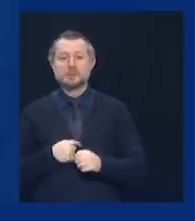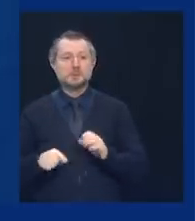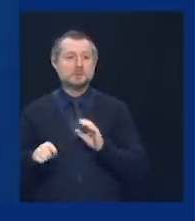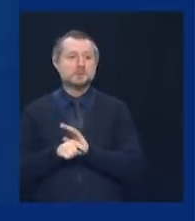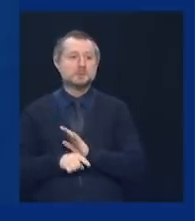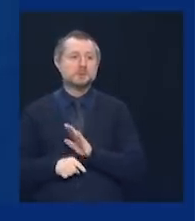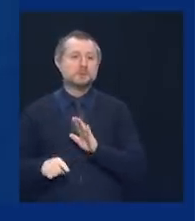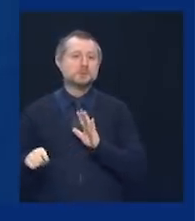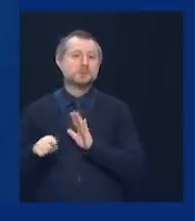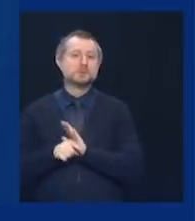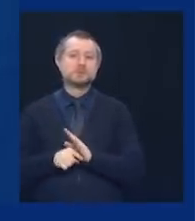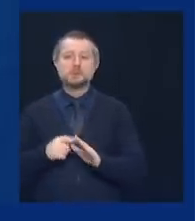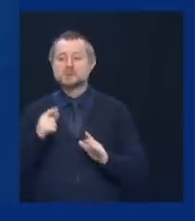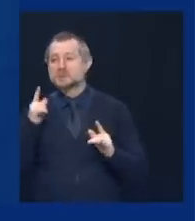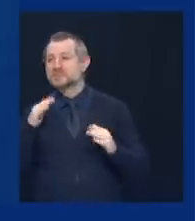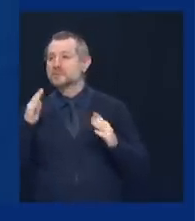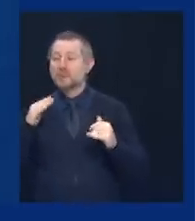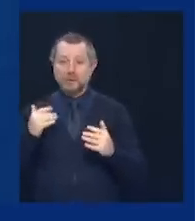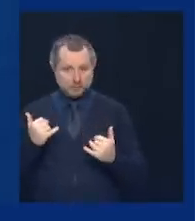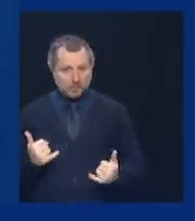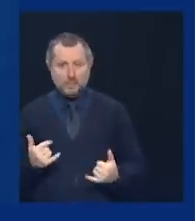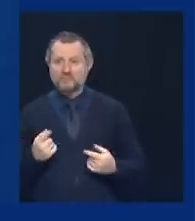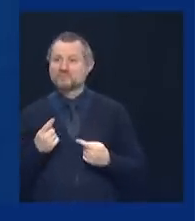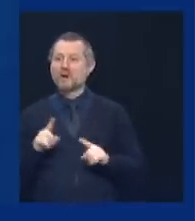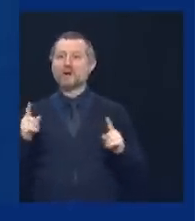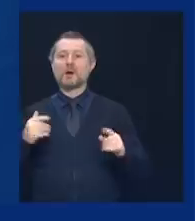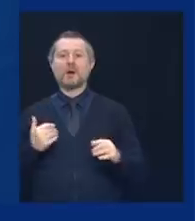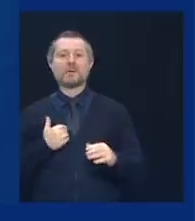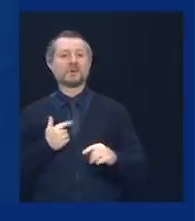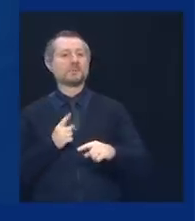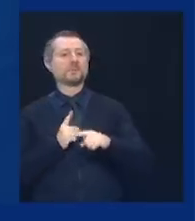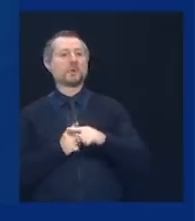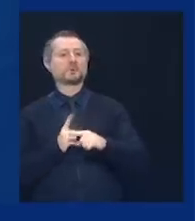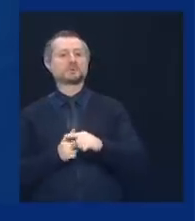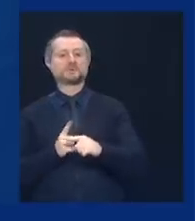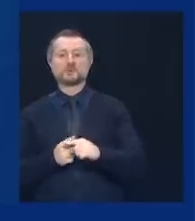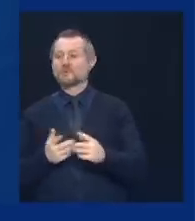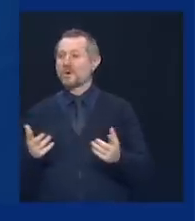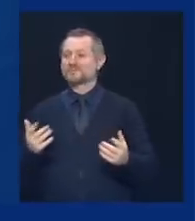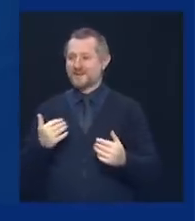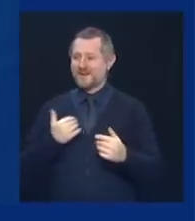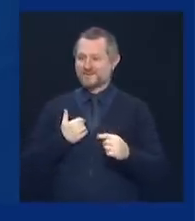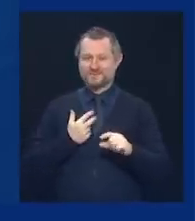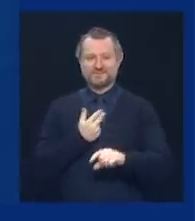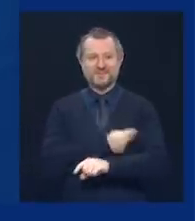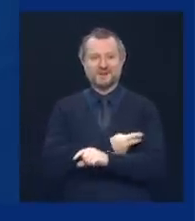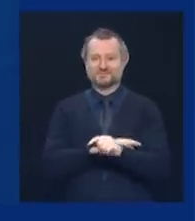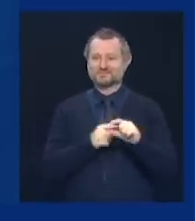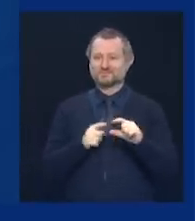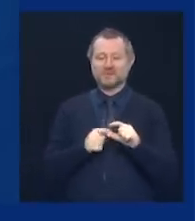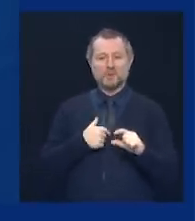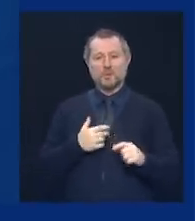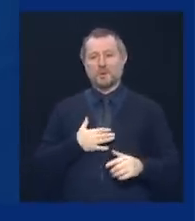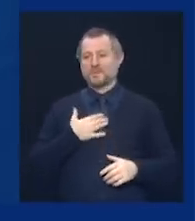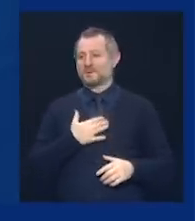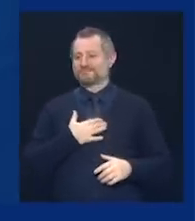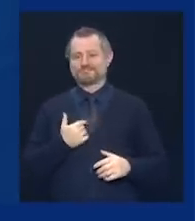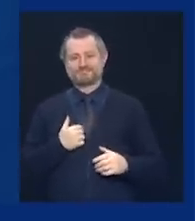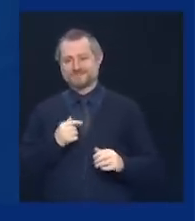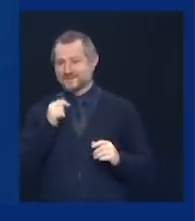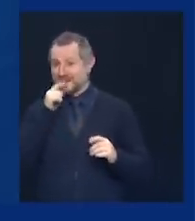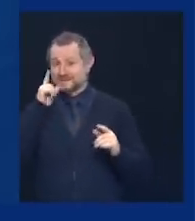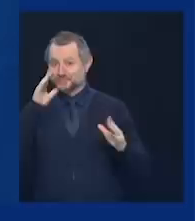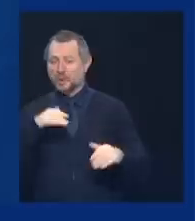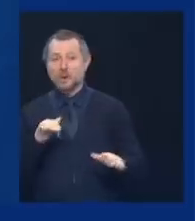different pop-up, and 90% of it being bad, I'm glad that this is different but good. So